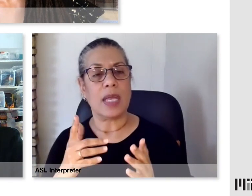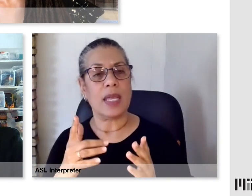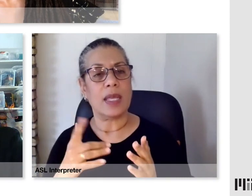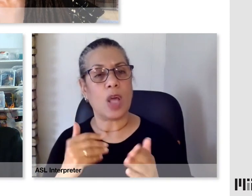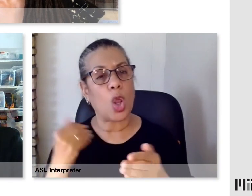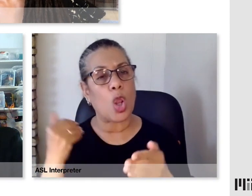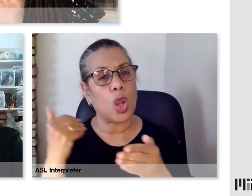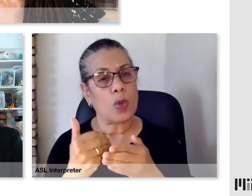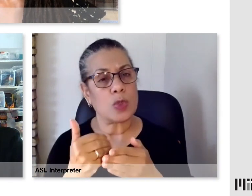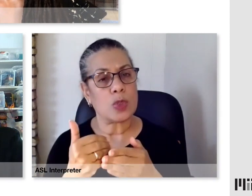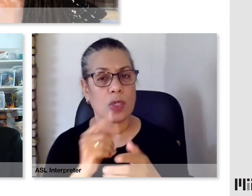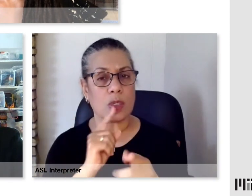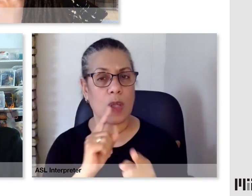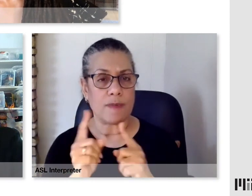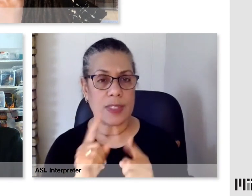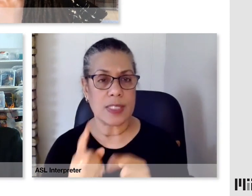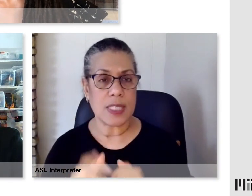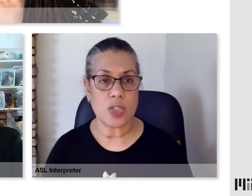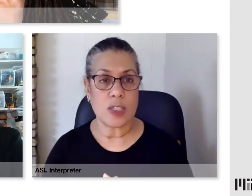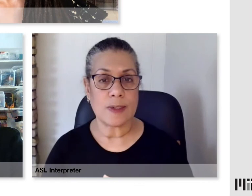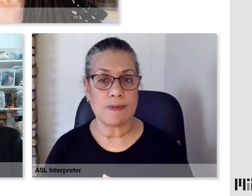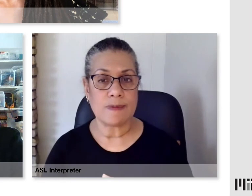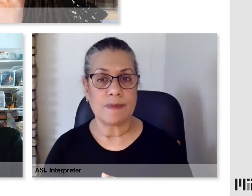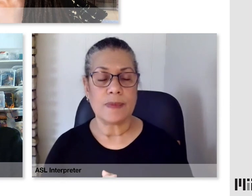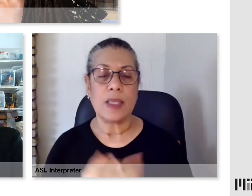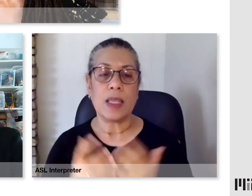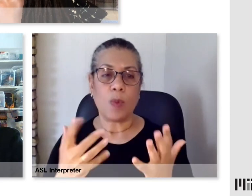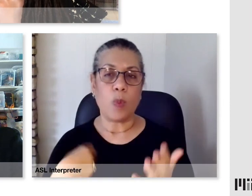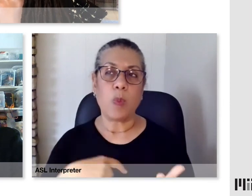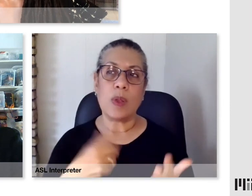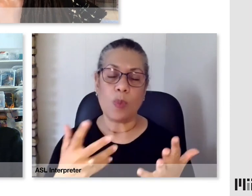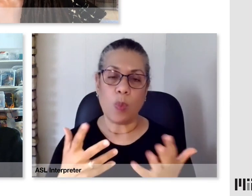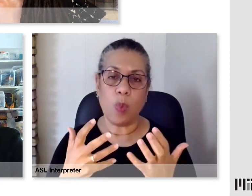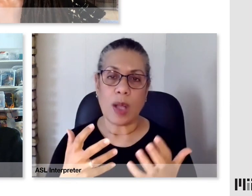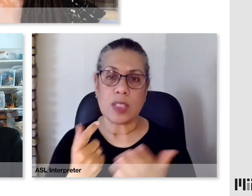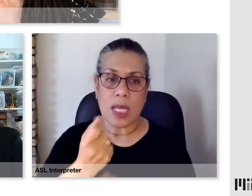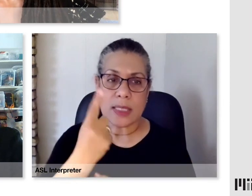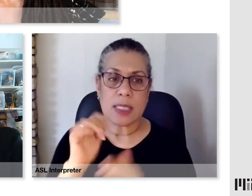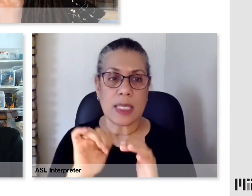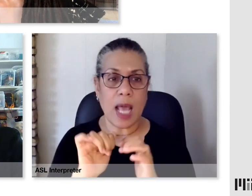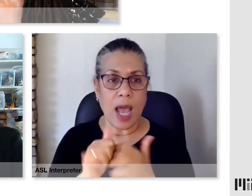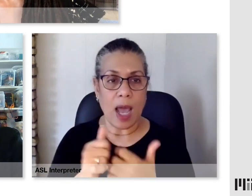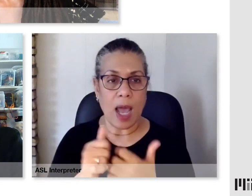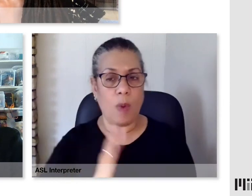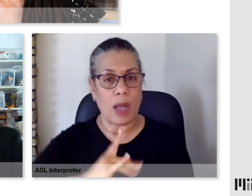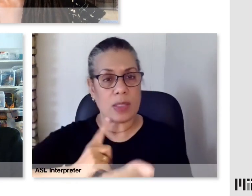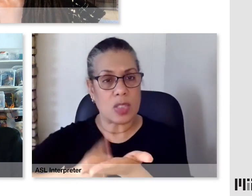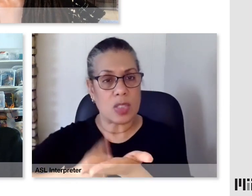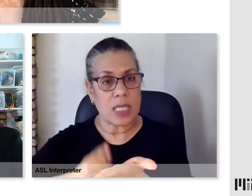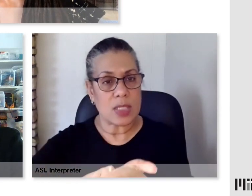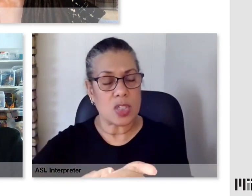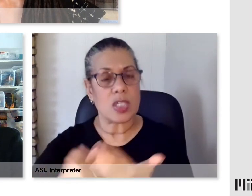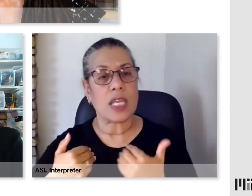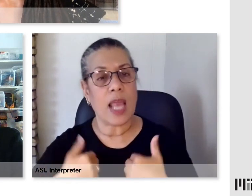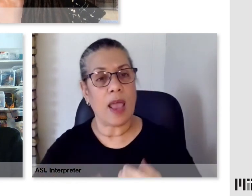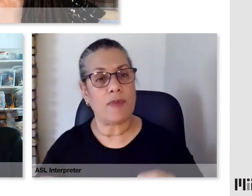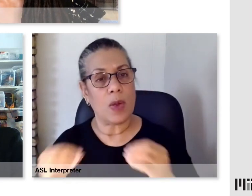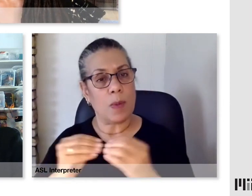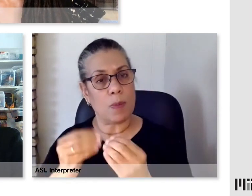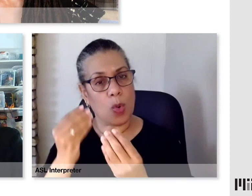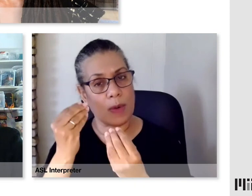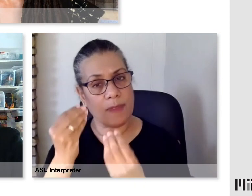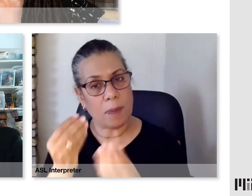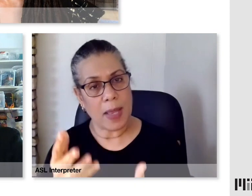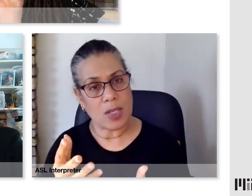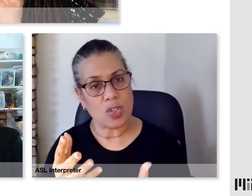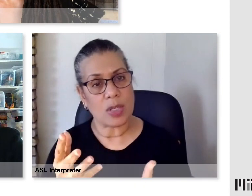with the arts and the social sciences, and to understand how it can, you know, inform that discussion, you know, without, as Ruha said, sort of overly